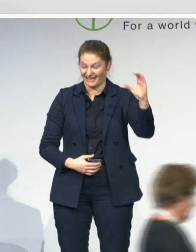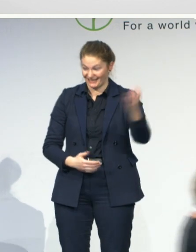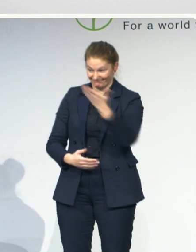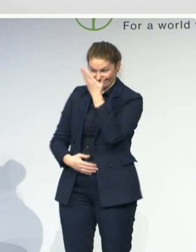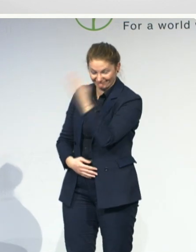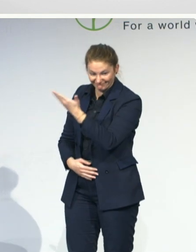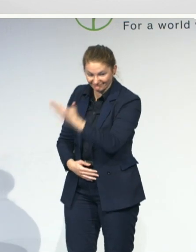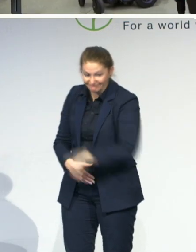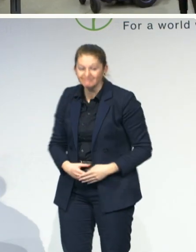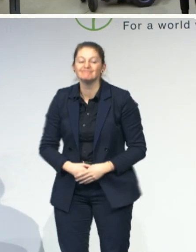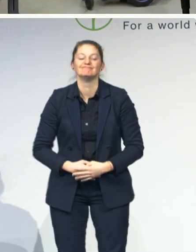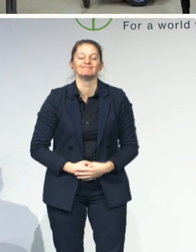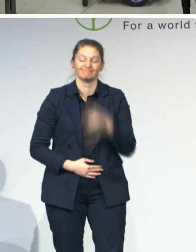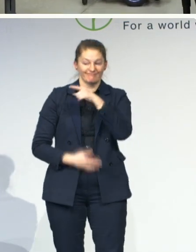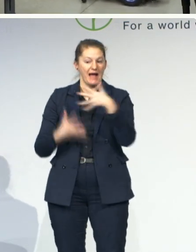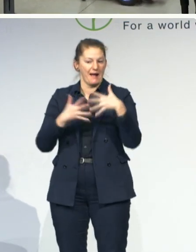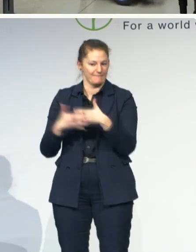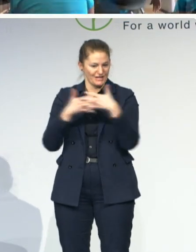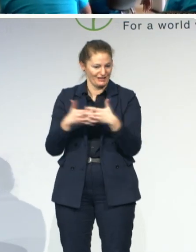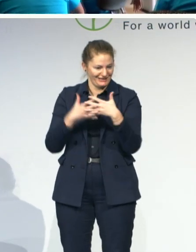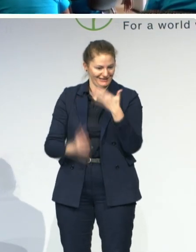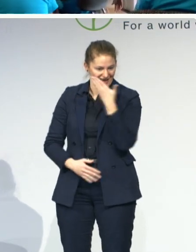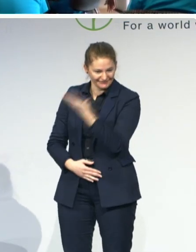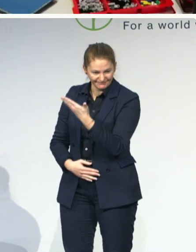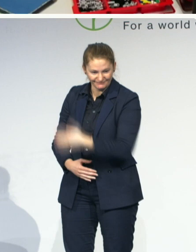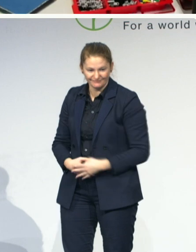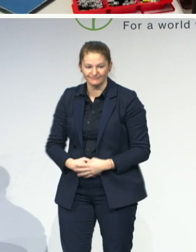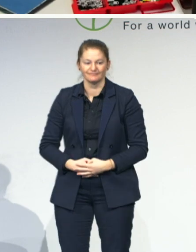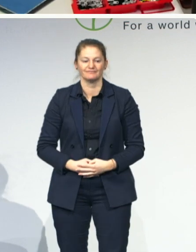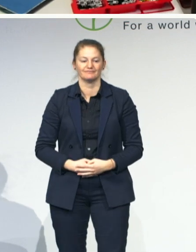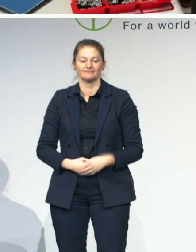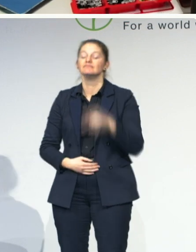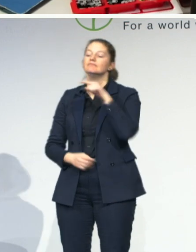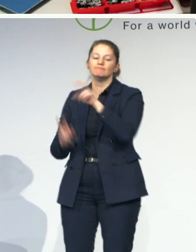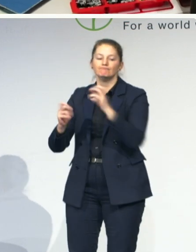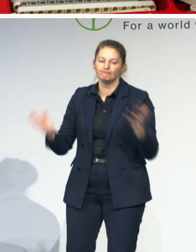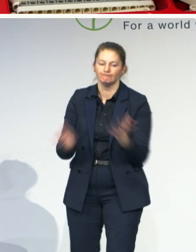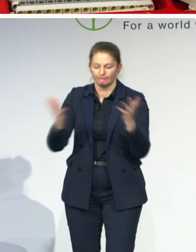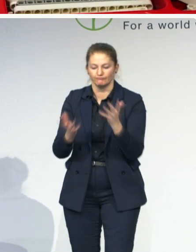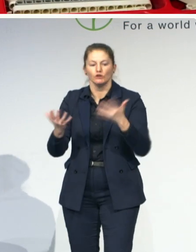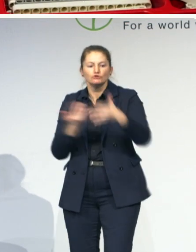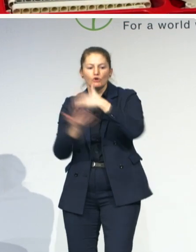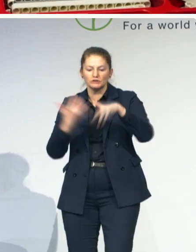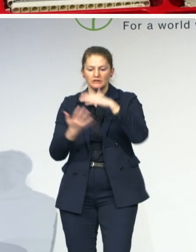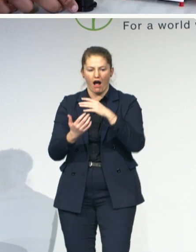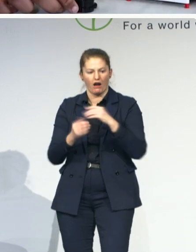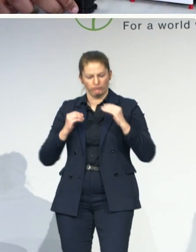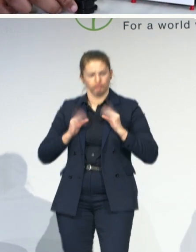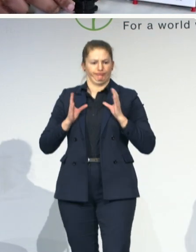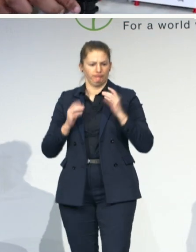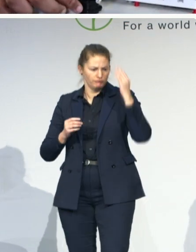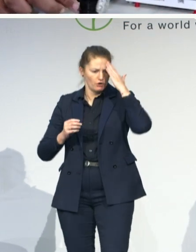The Vocational Advancement and Skills Training Academy, RAST, gives students with intellectual